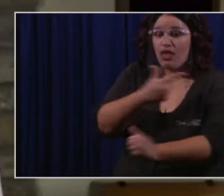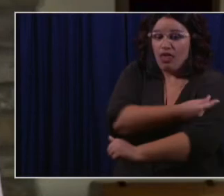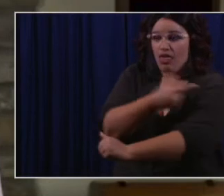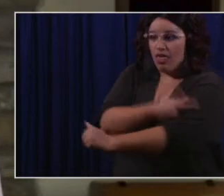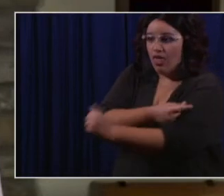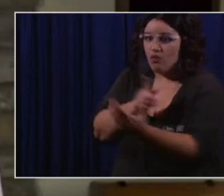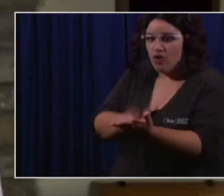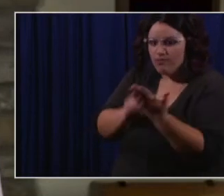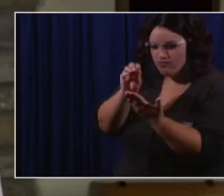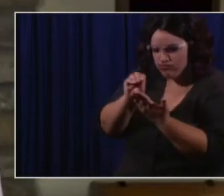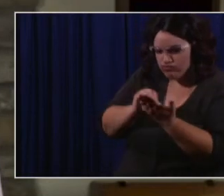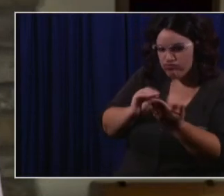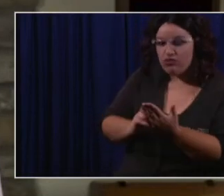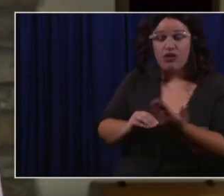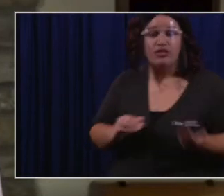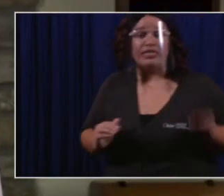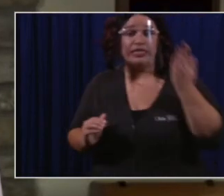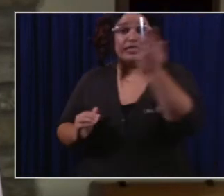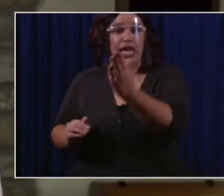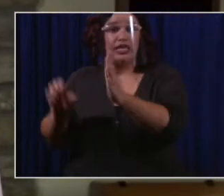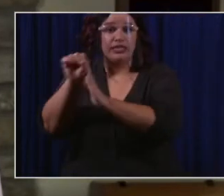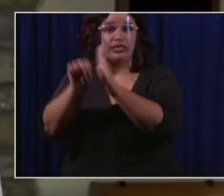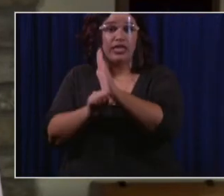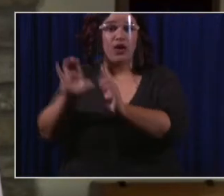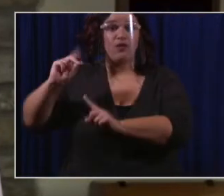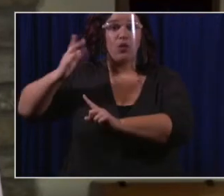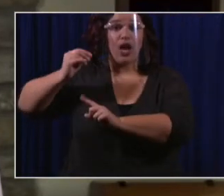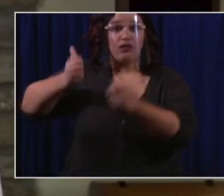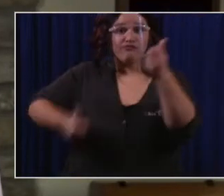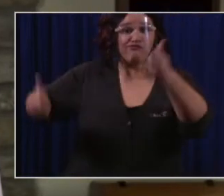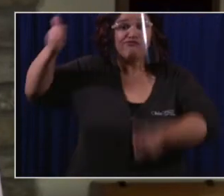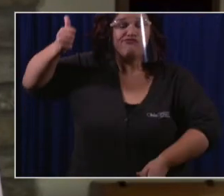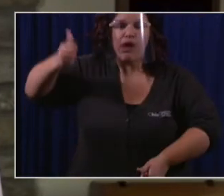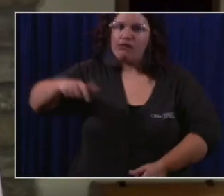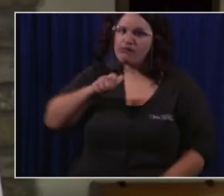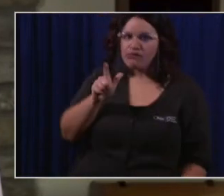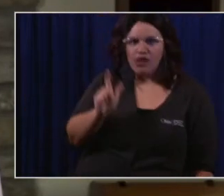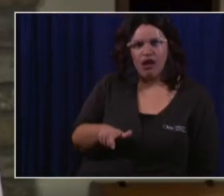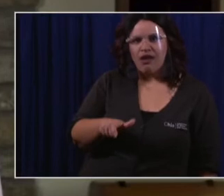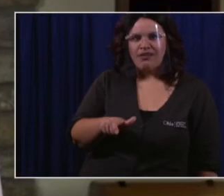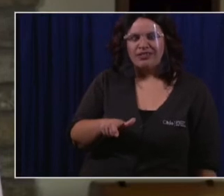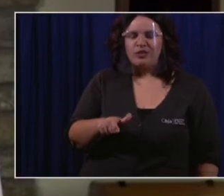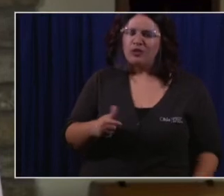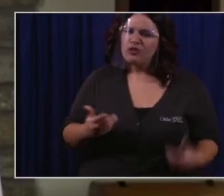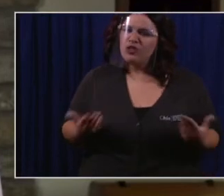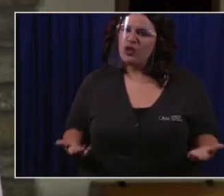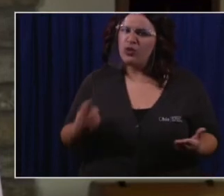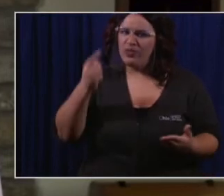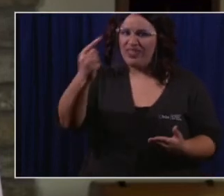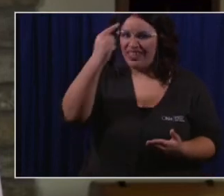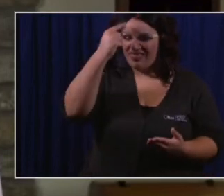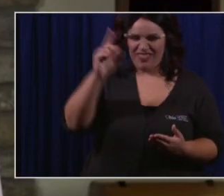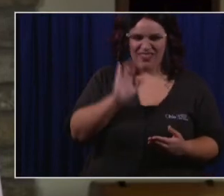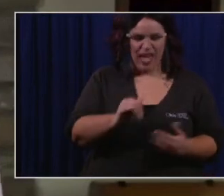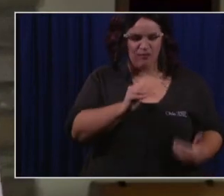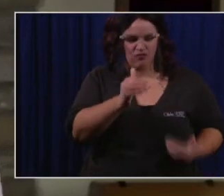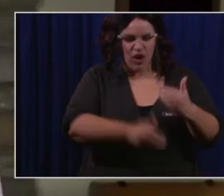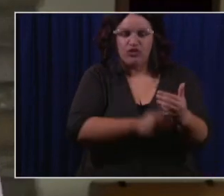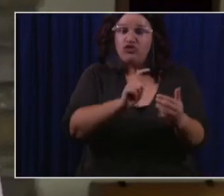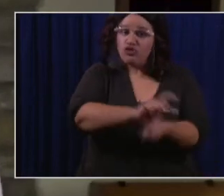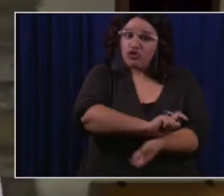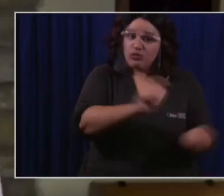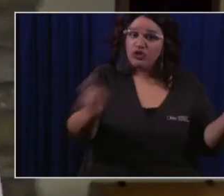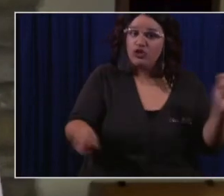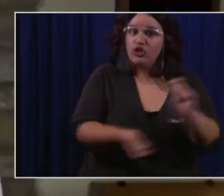that's something the legislature should consider changing in preparation for a COVID vaccine, and why or why not? I've not